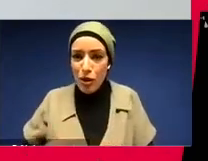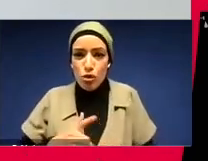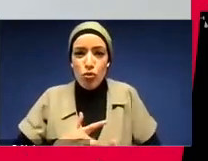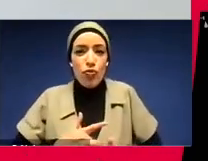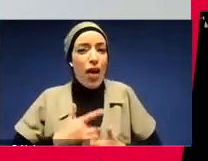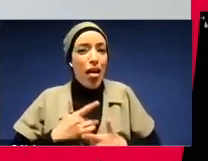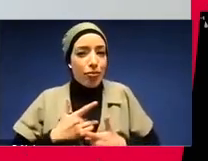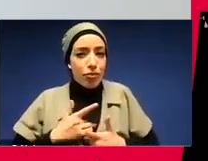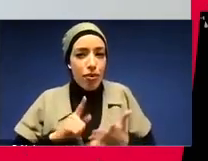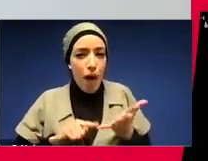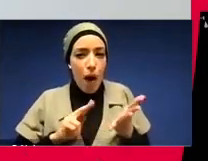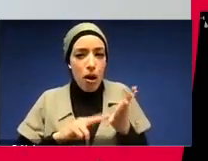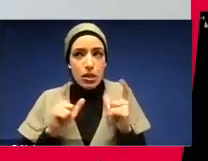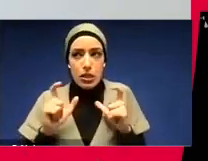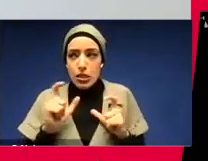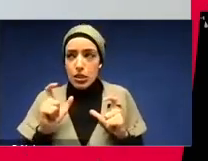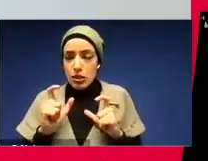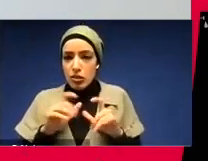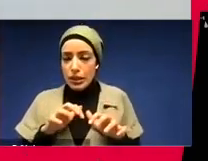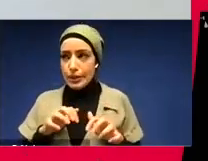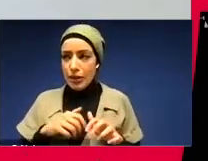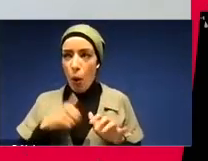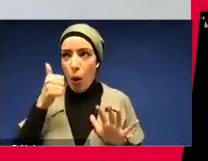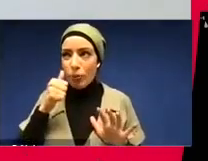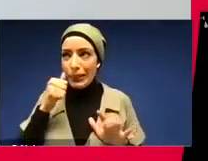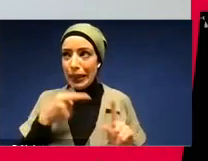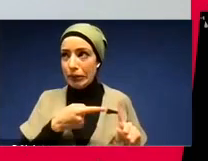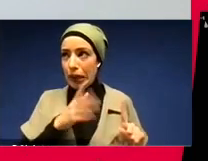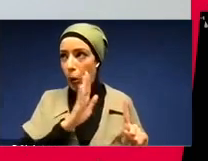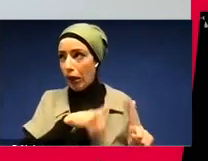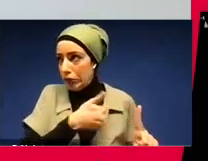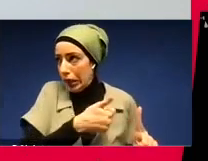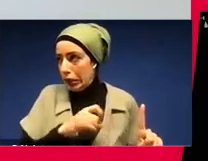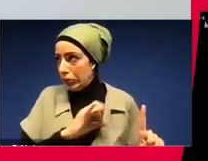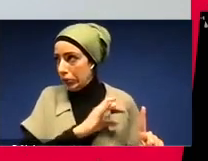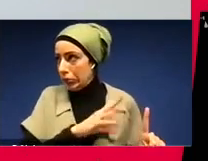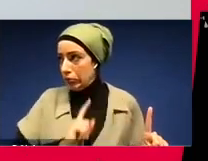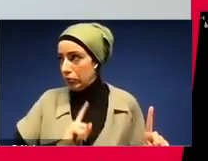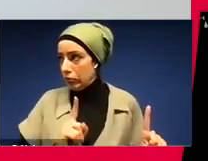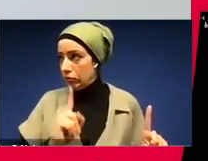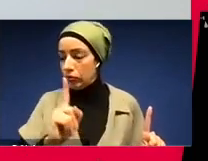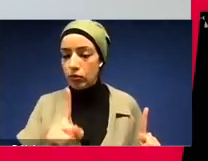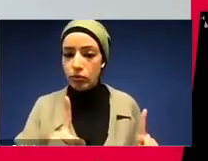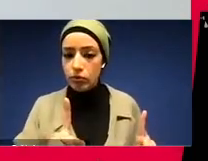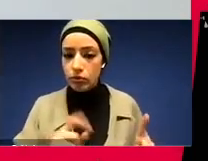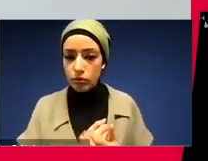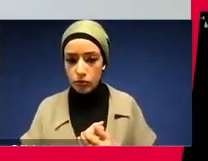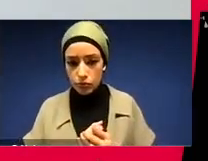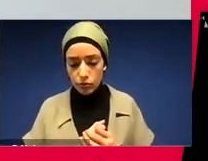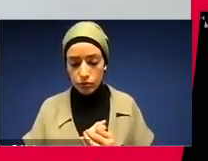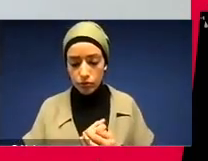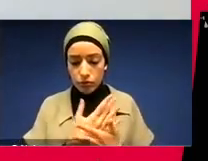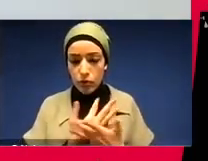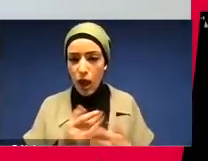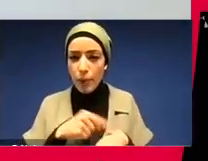uncomfortable that it was better to turn away than to actually do something. How many times have you